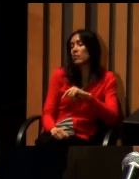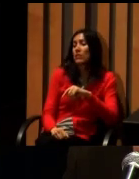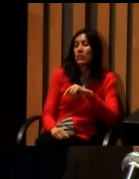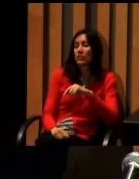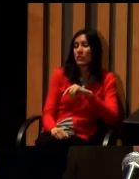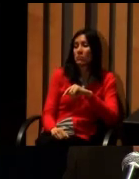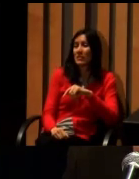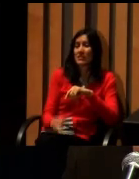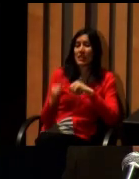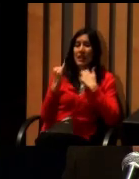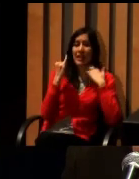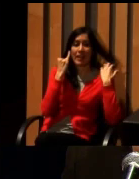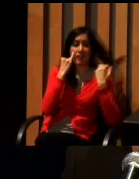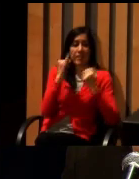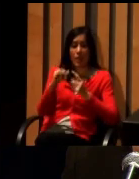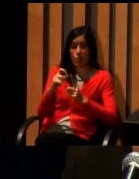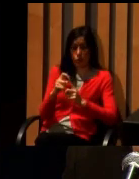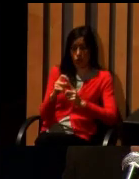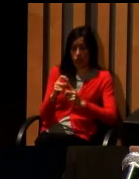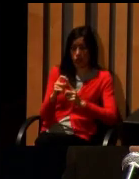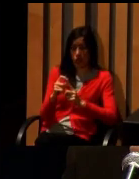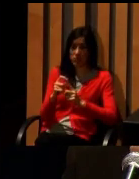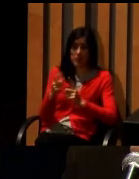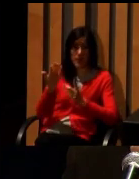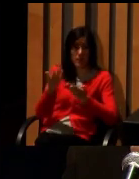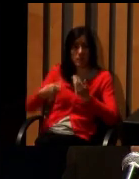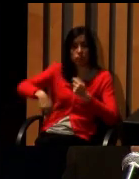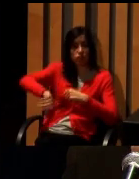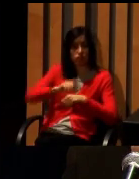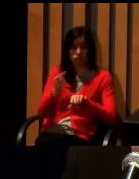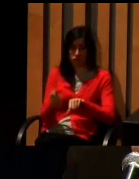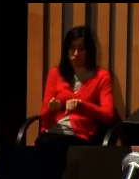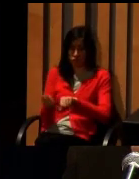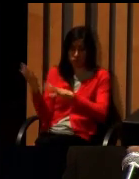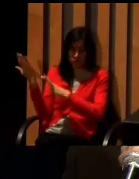is once we begin to banish the word, maybe people start to get the idea.